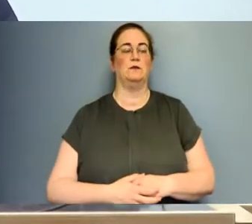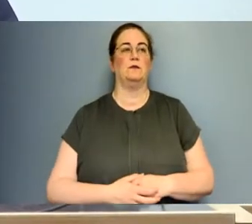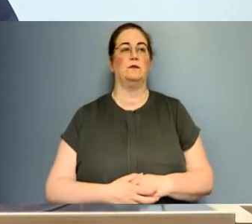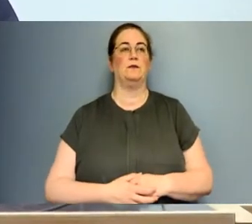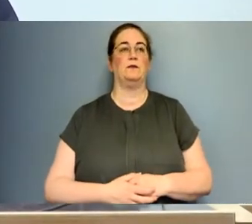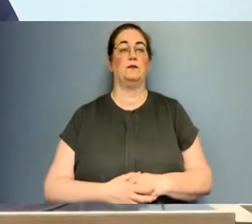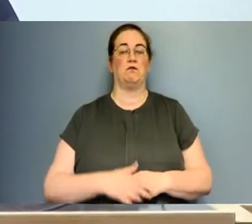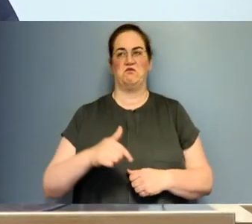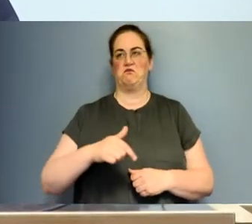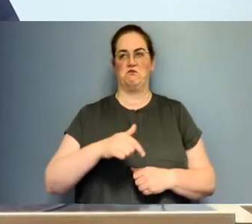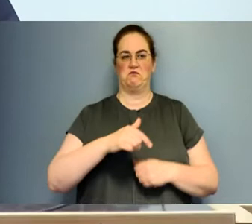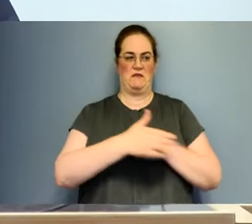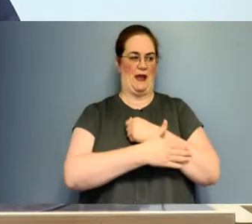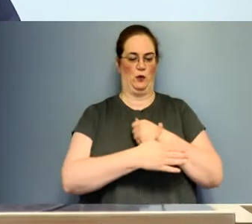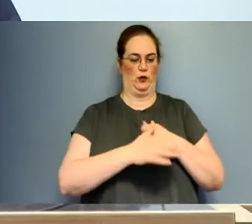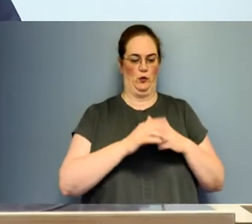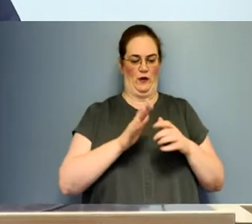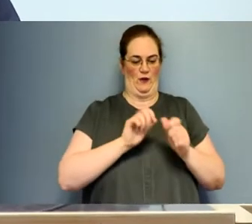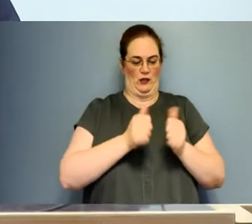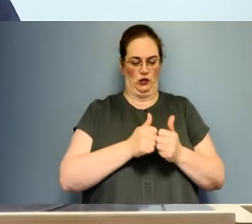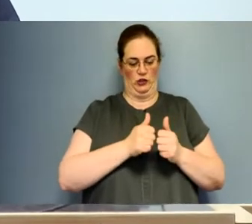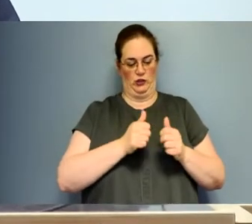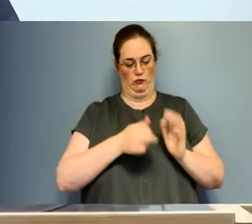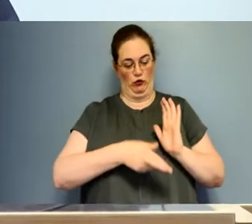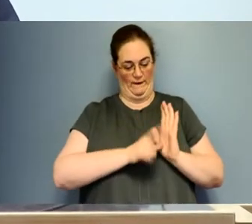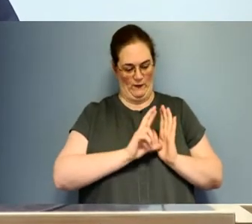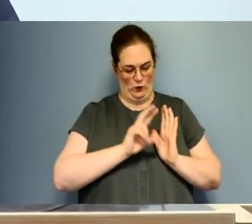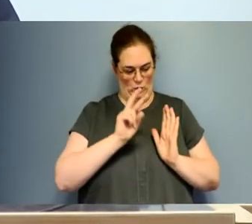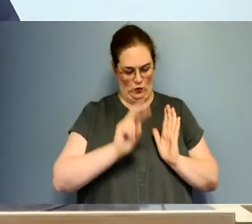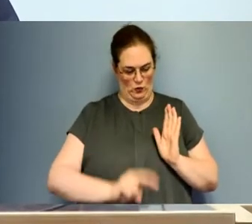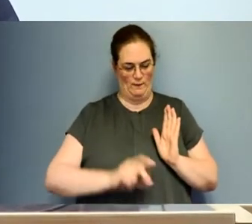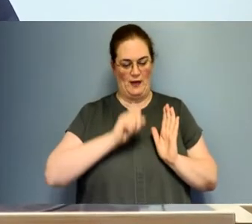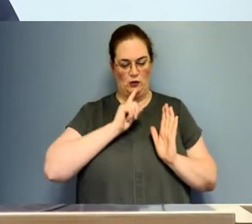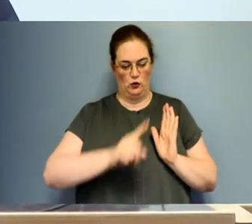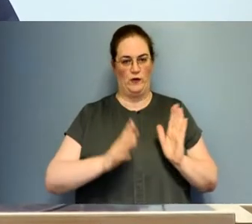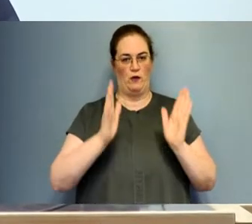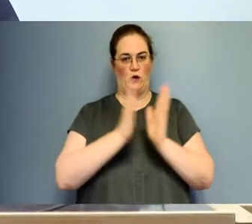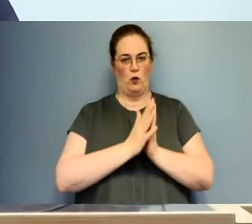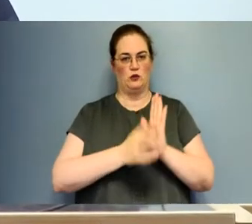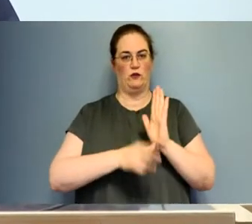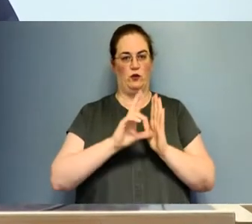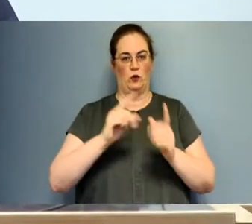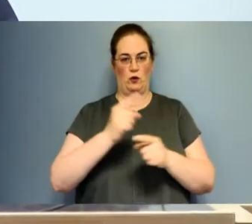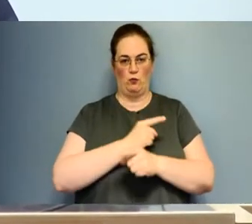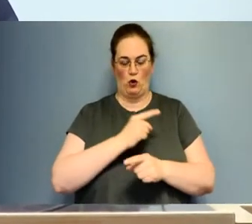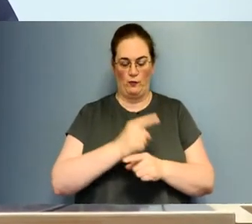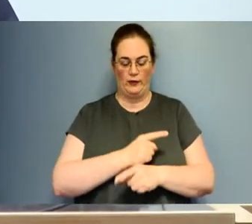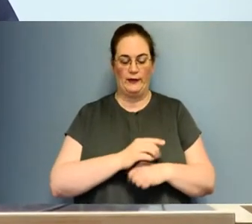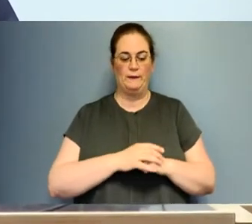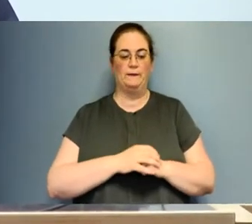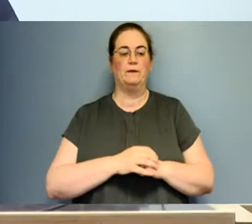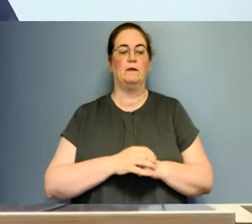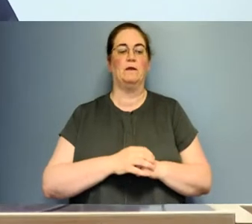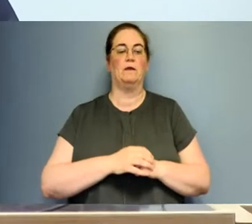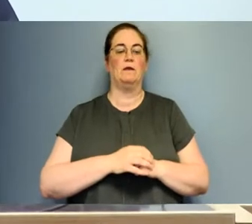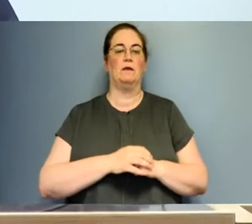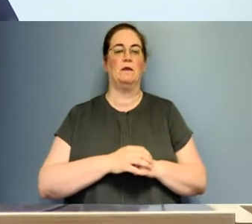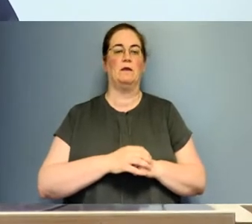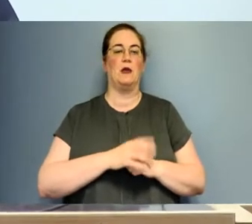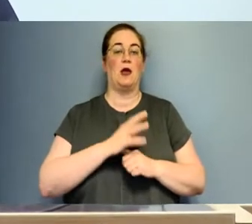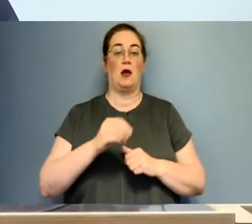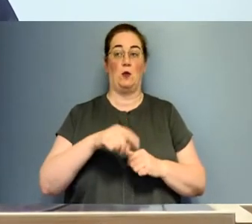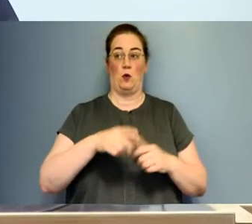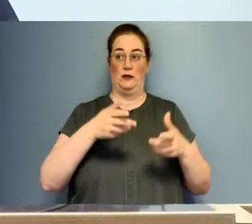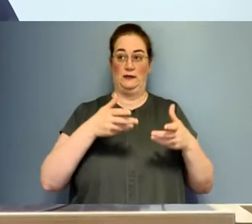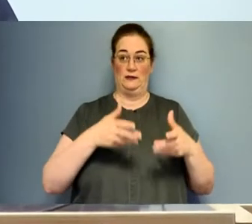The county or whatever agency is reviewing it has to make sure that that request is reviewed appropriately, and when that